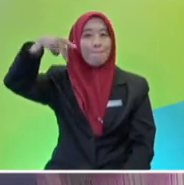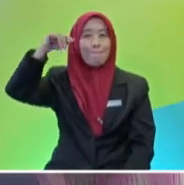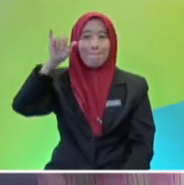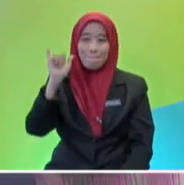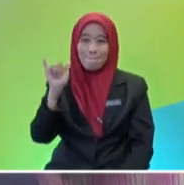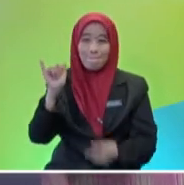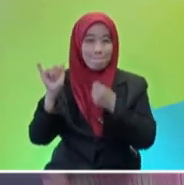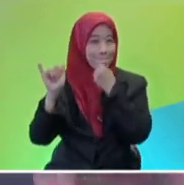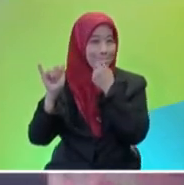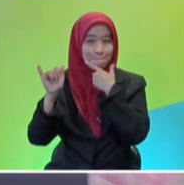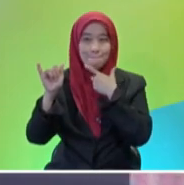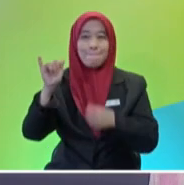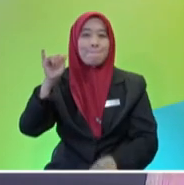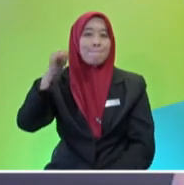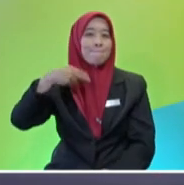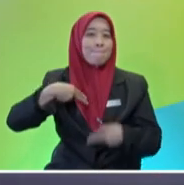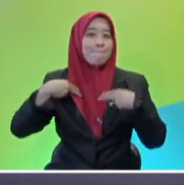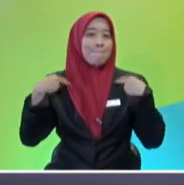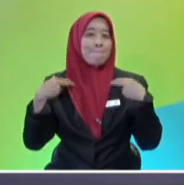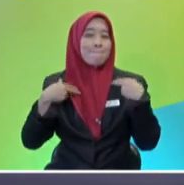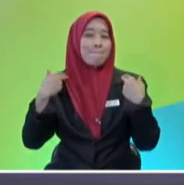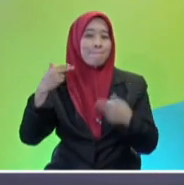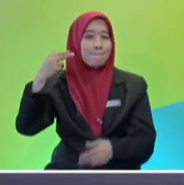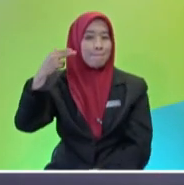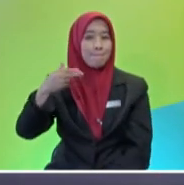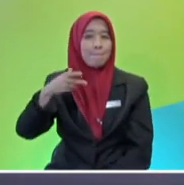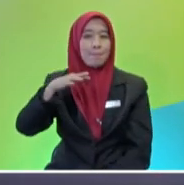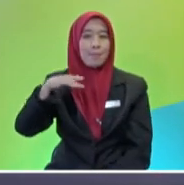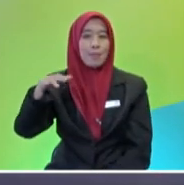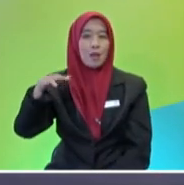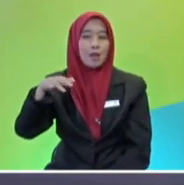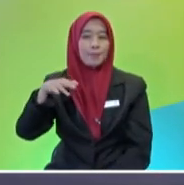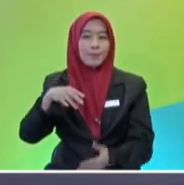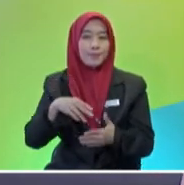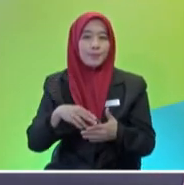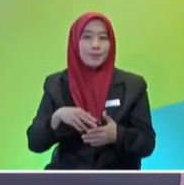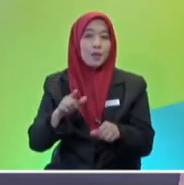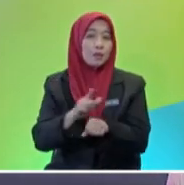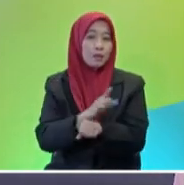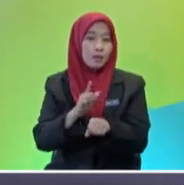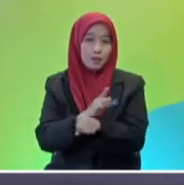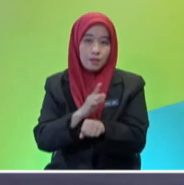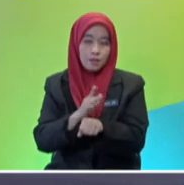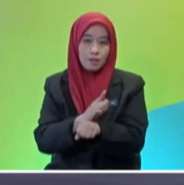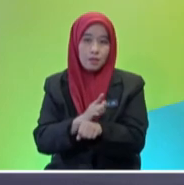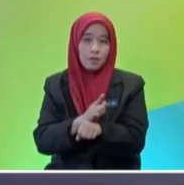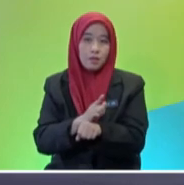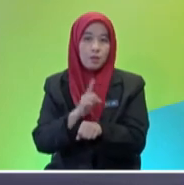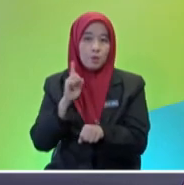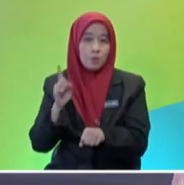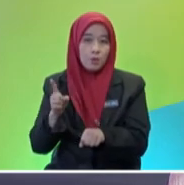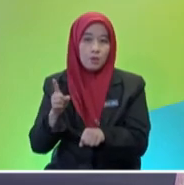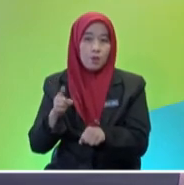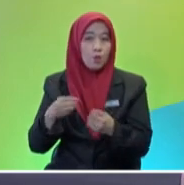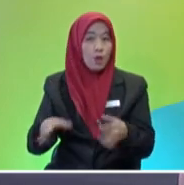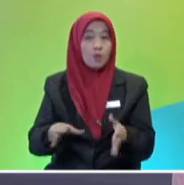H A P and Y. Y, very good. Okay, we will practice writing using capital letters. Once we have